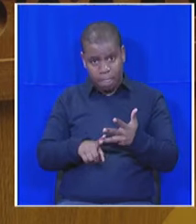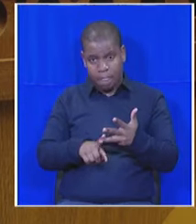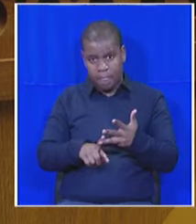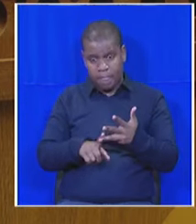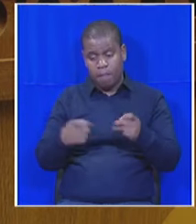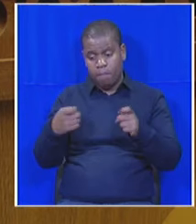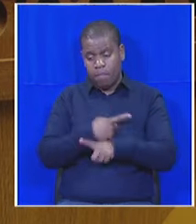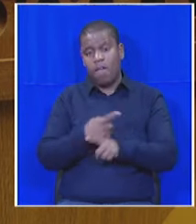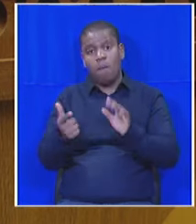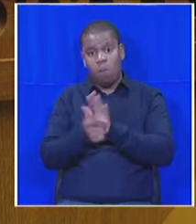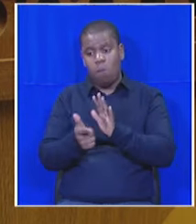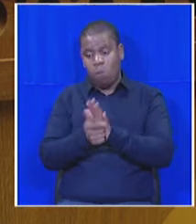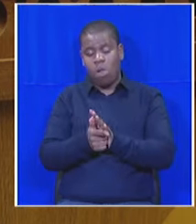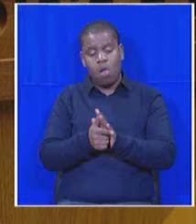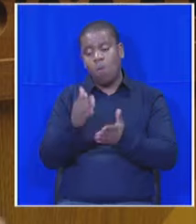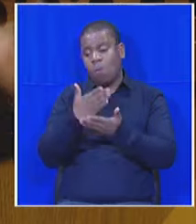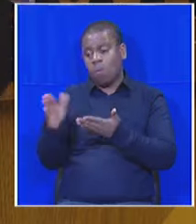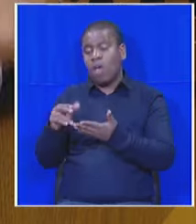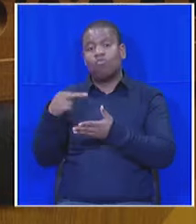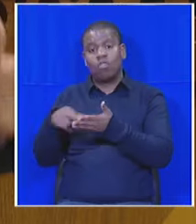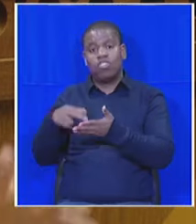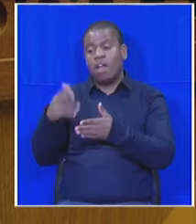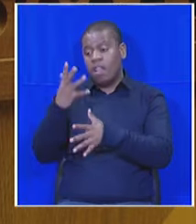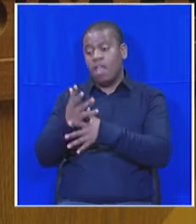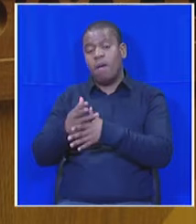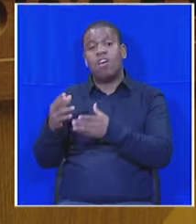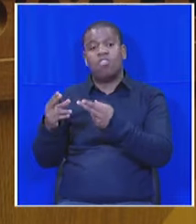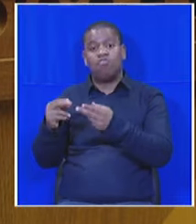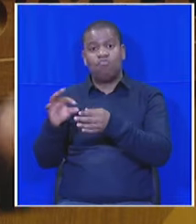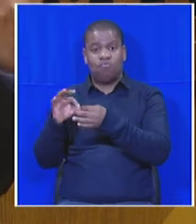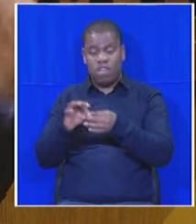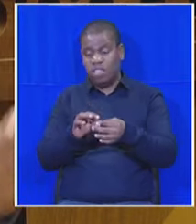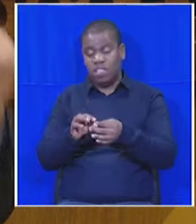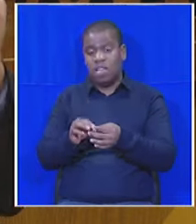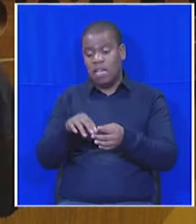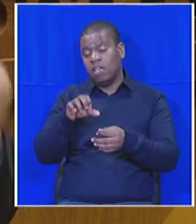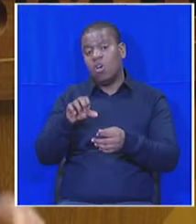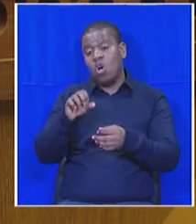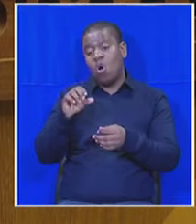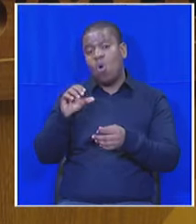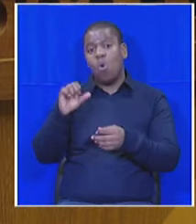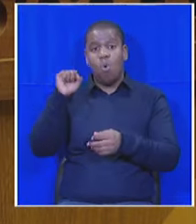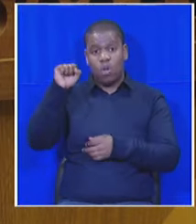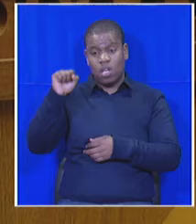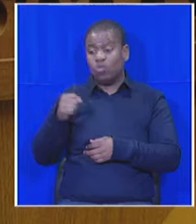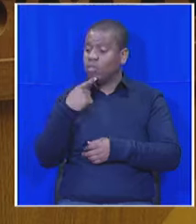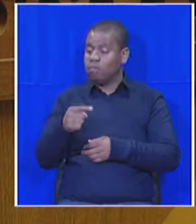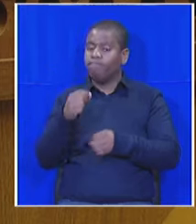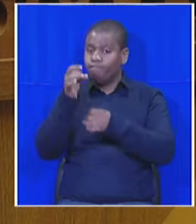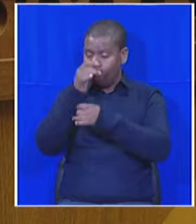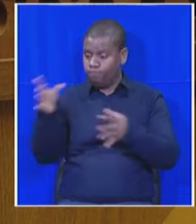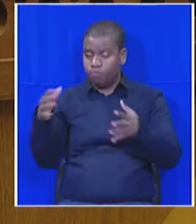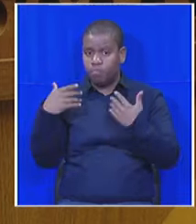illegal firing by the Minister of the Registrar of Labour Relations because Kasatu said so. The court said the Minister didn't apply her